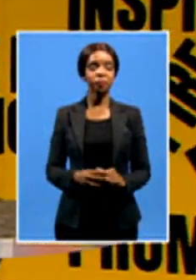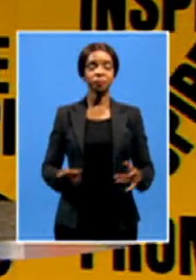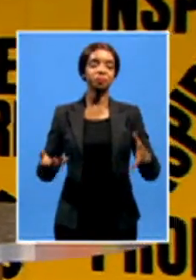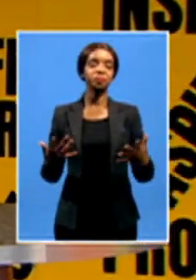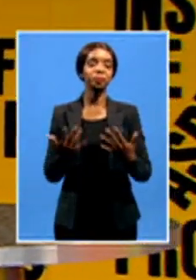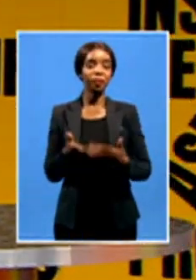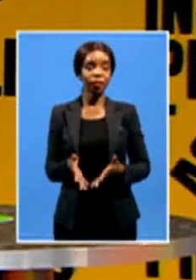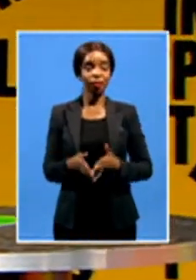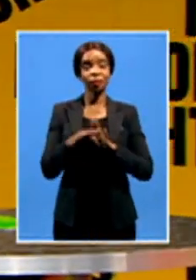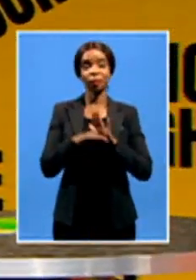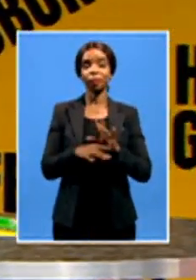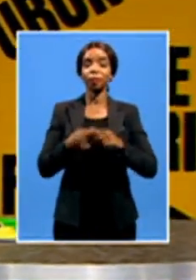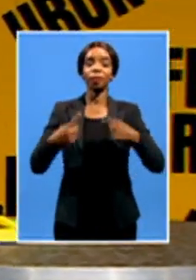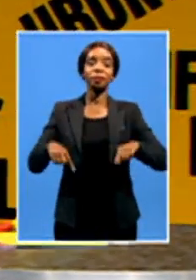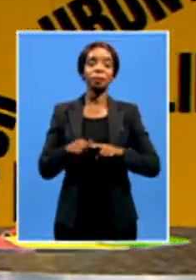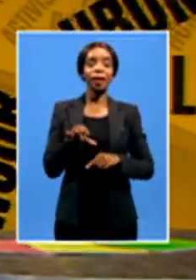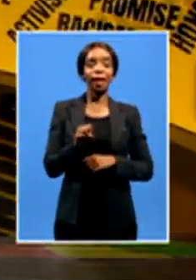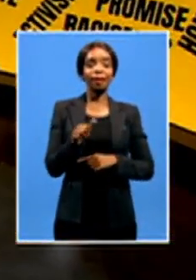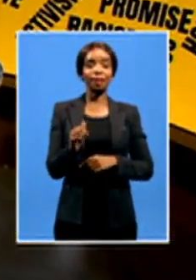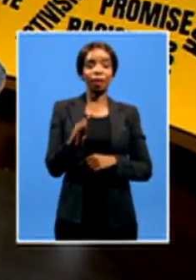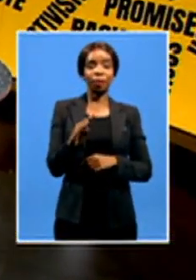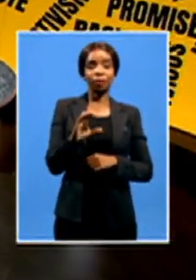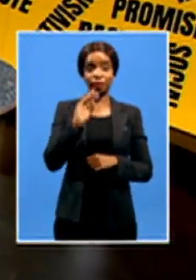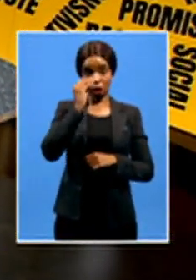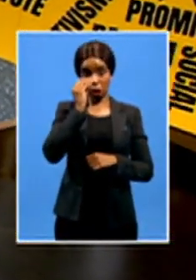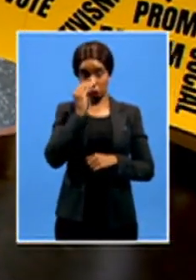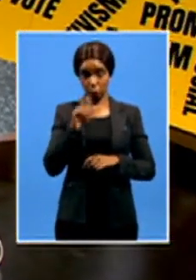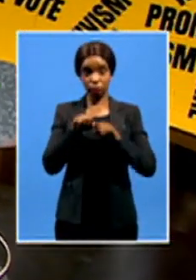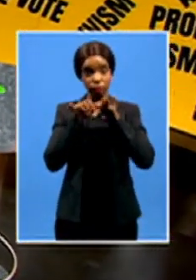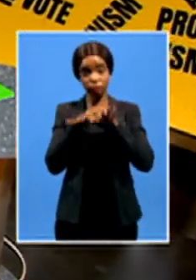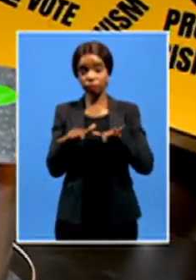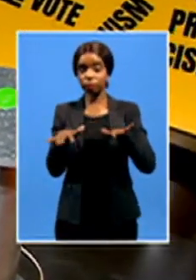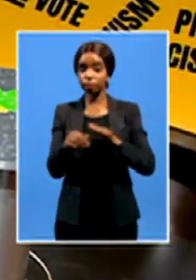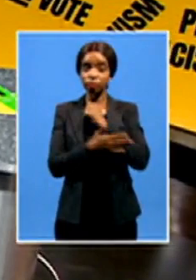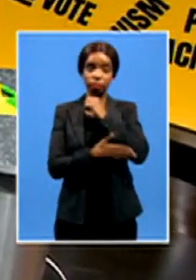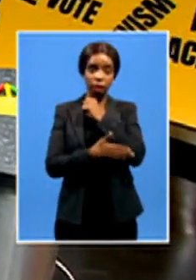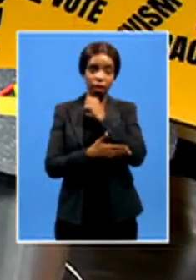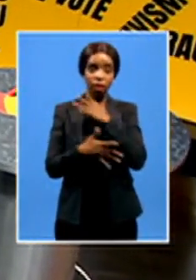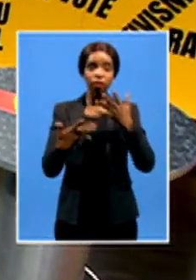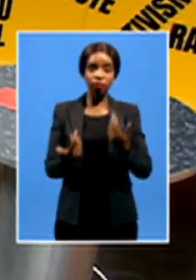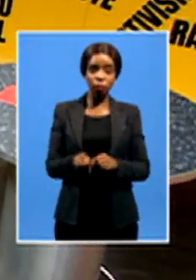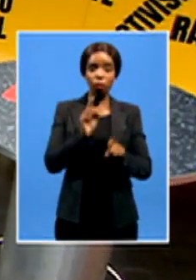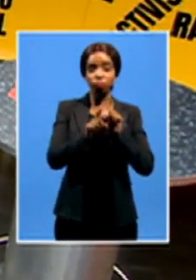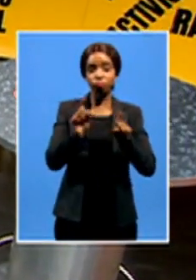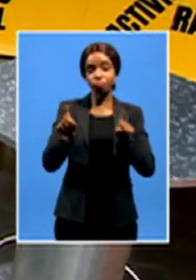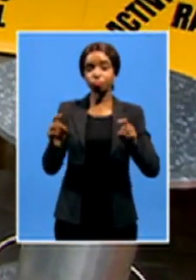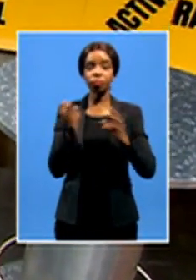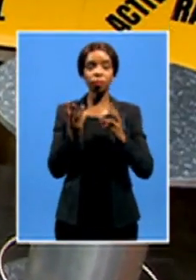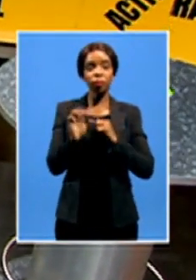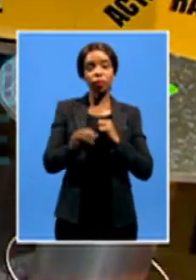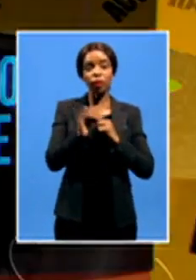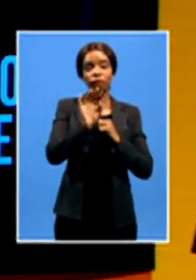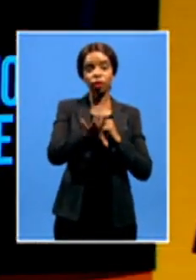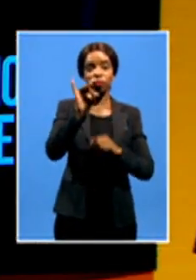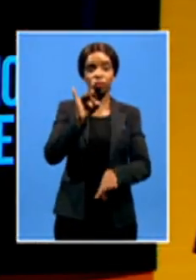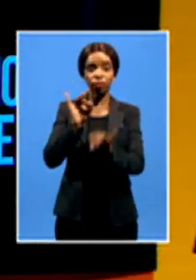Now, through the Democracy Gauge, SABC News has been going around the country to profile South Africans from all walks of life. A little